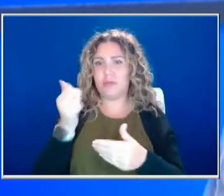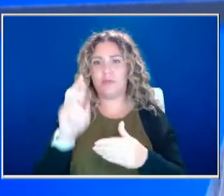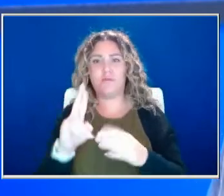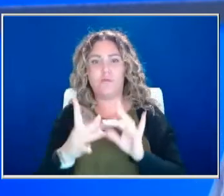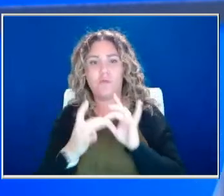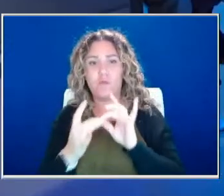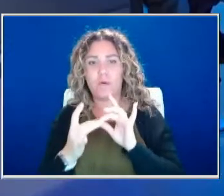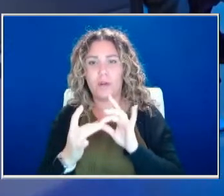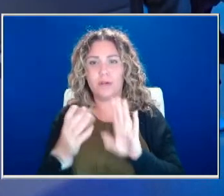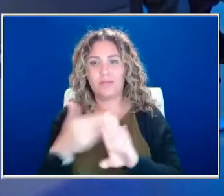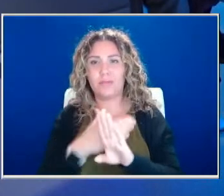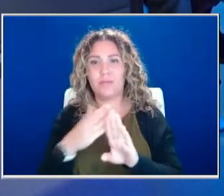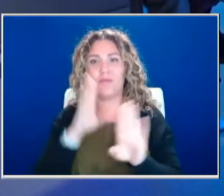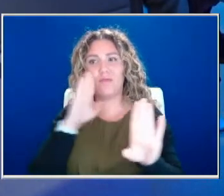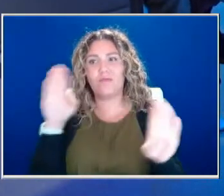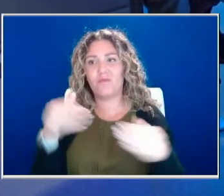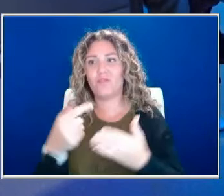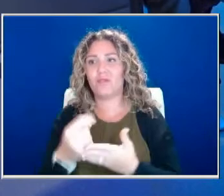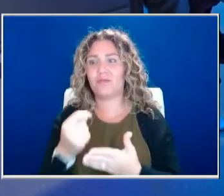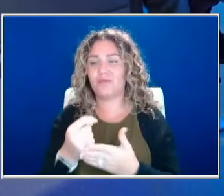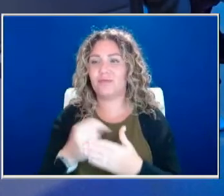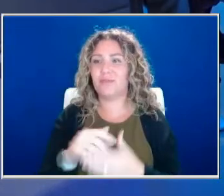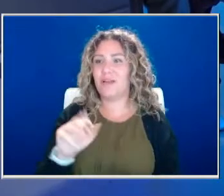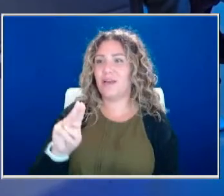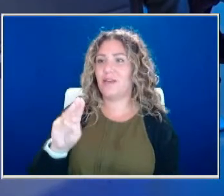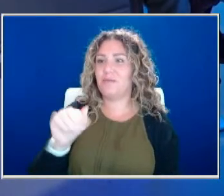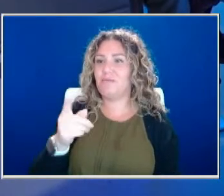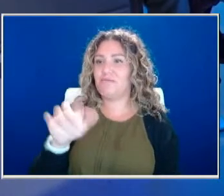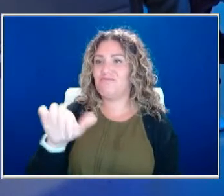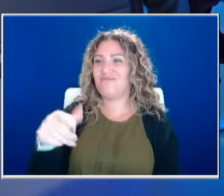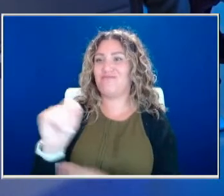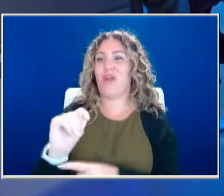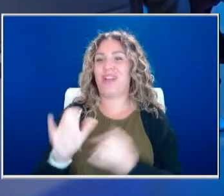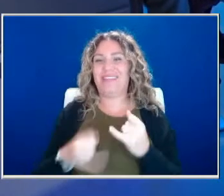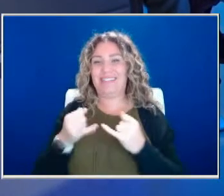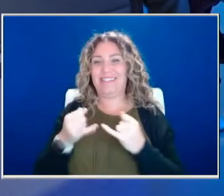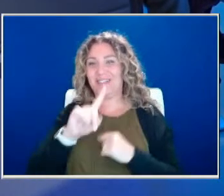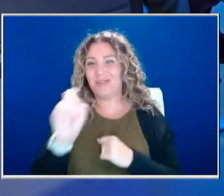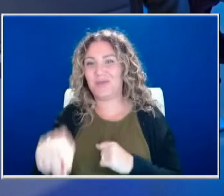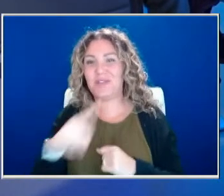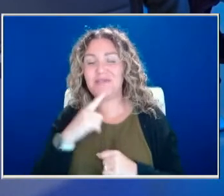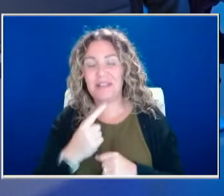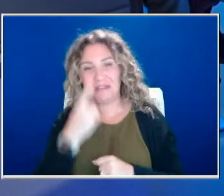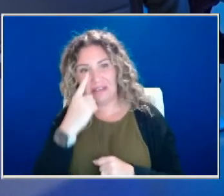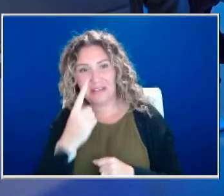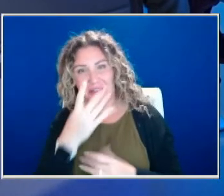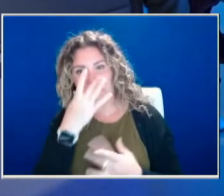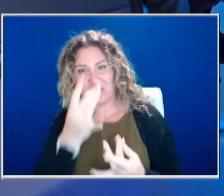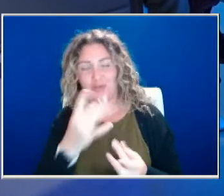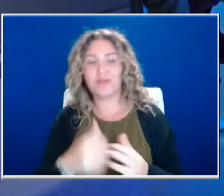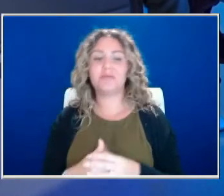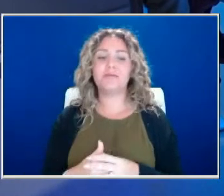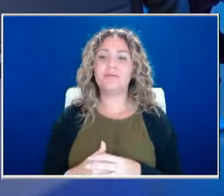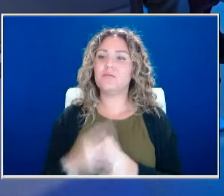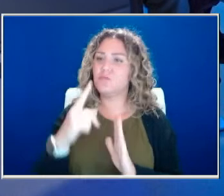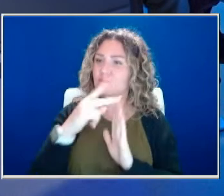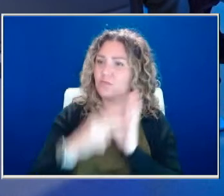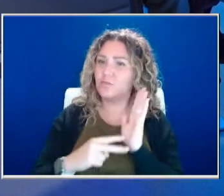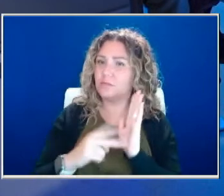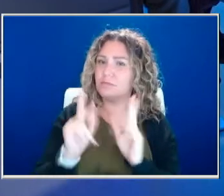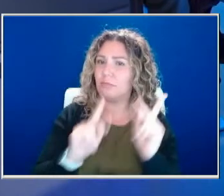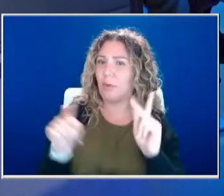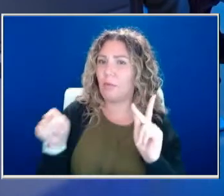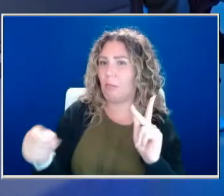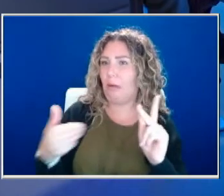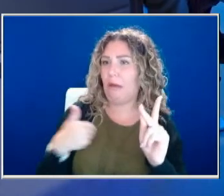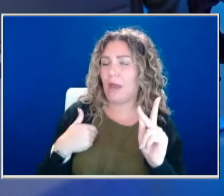target treatments. Okay, Margaret actually has the last question. I wanted to get this in because I think it's interesting. She read that people with AVMs shouldn't fly.